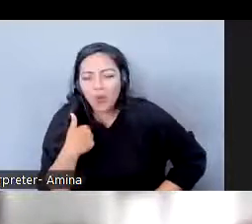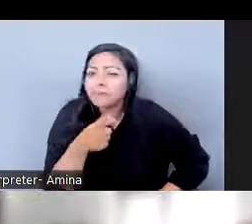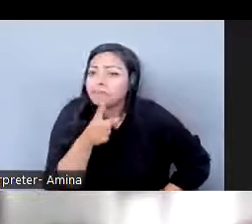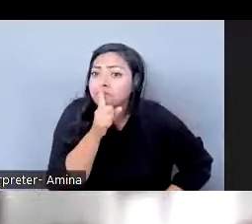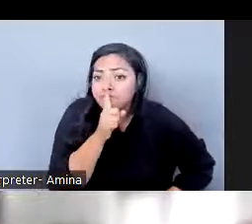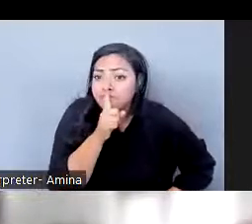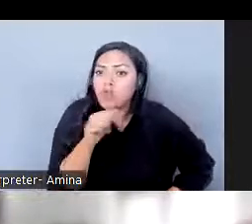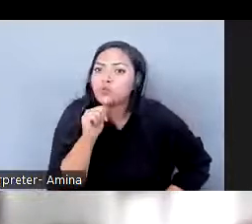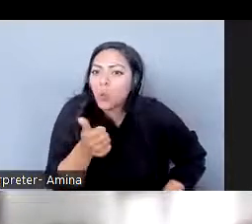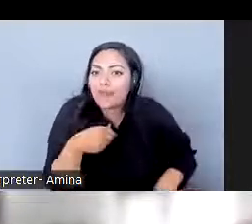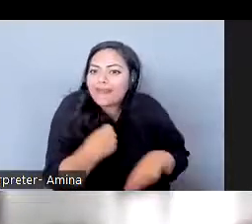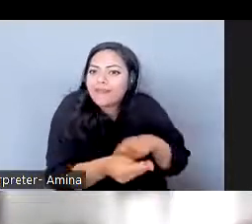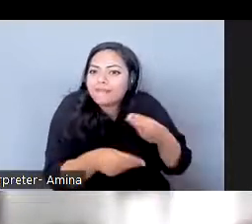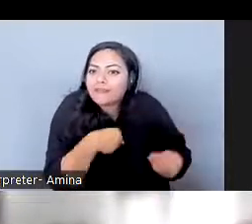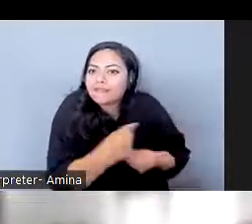you're giving them more information than they possibly don't have.